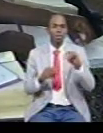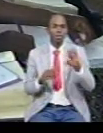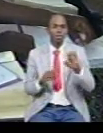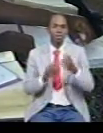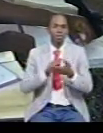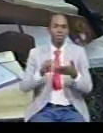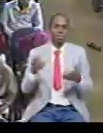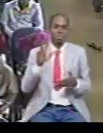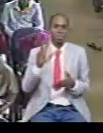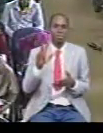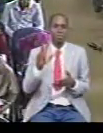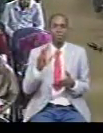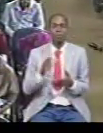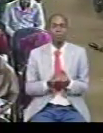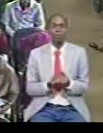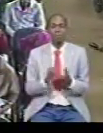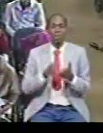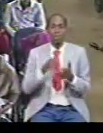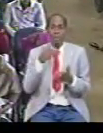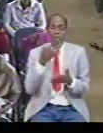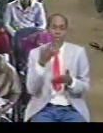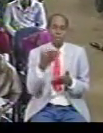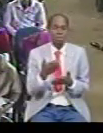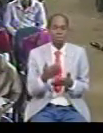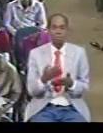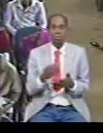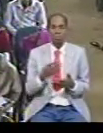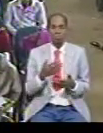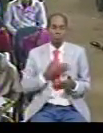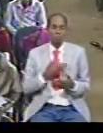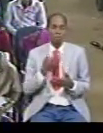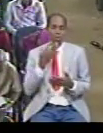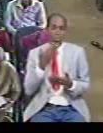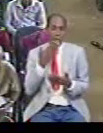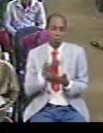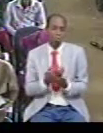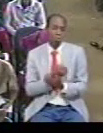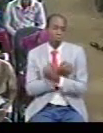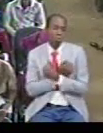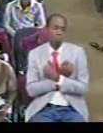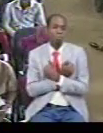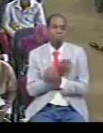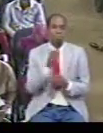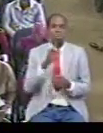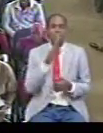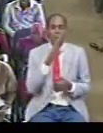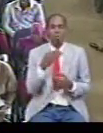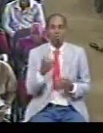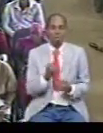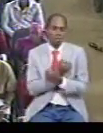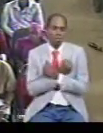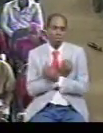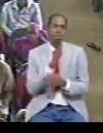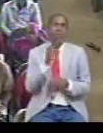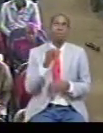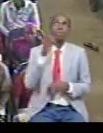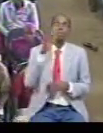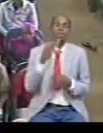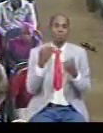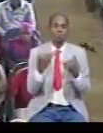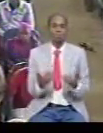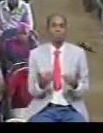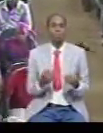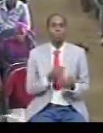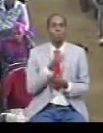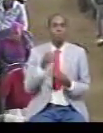3. It says, beloved, you are beloved now. I said, you are beloved now, when I gave